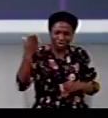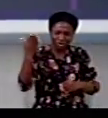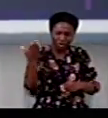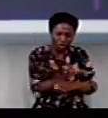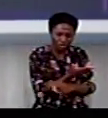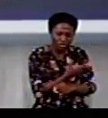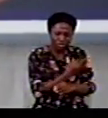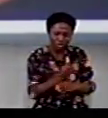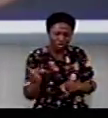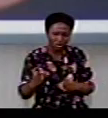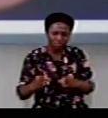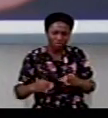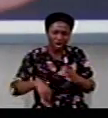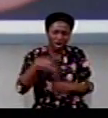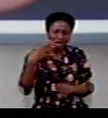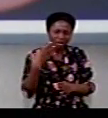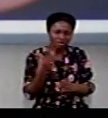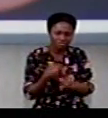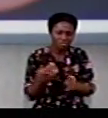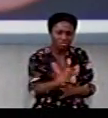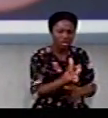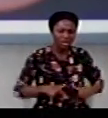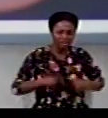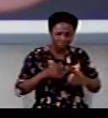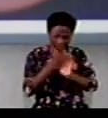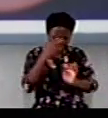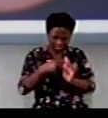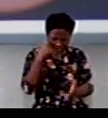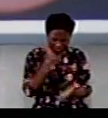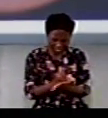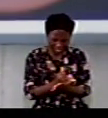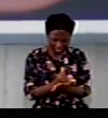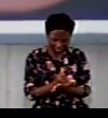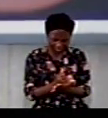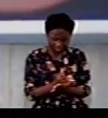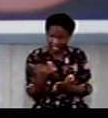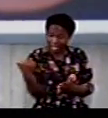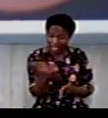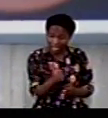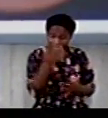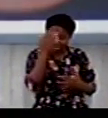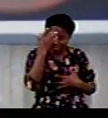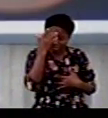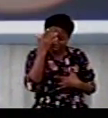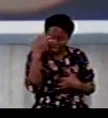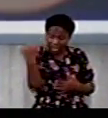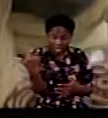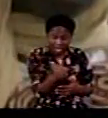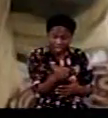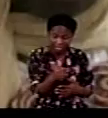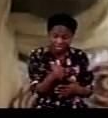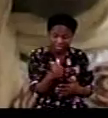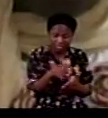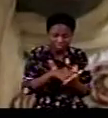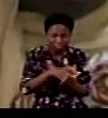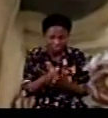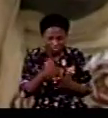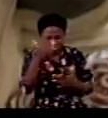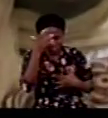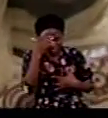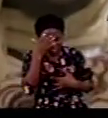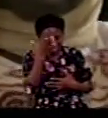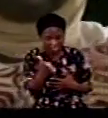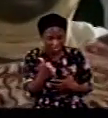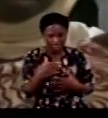infirmity, heal them. Deliver them. New strength now, new healing